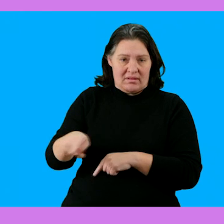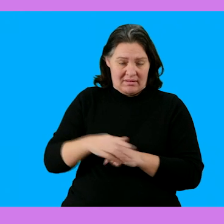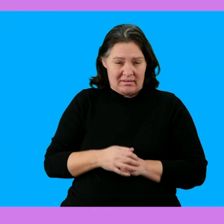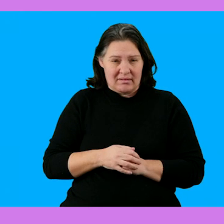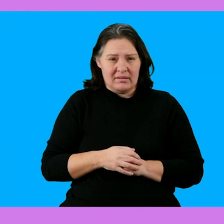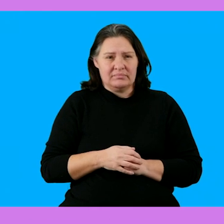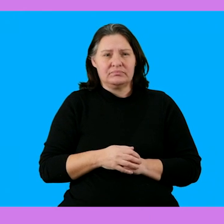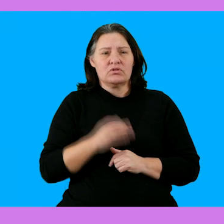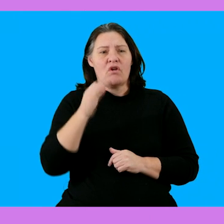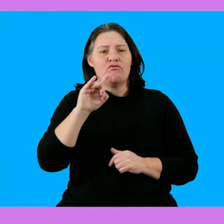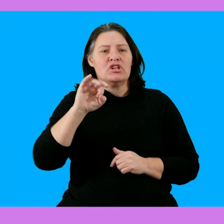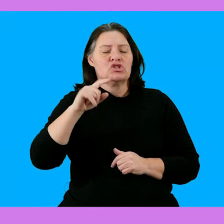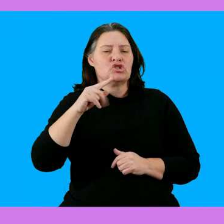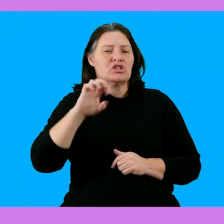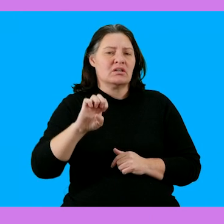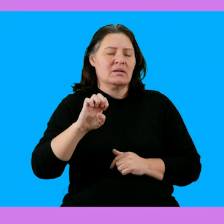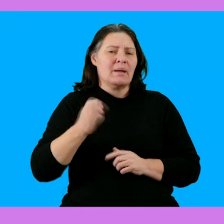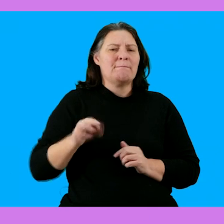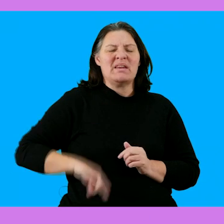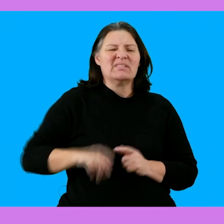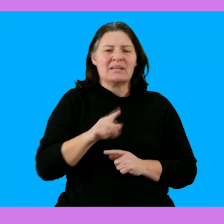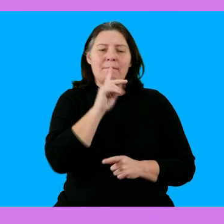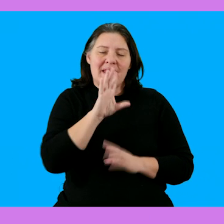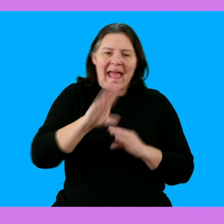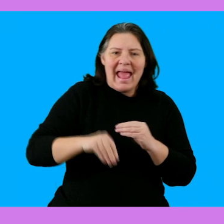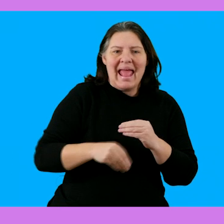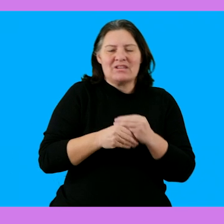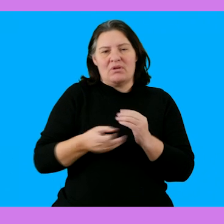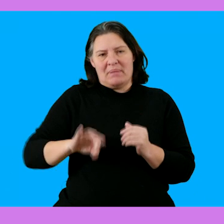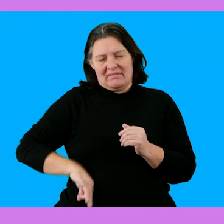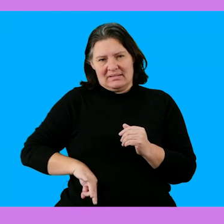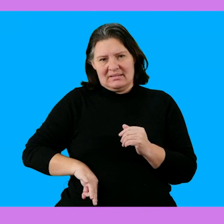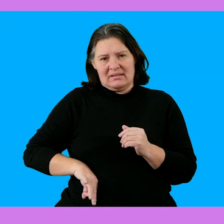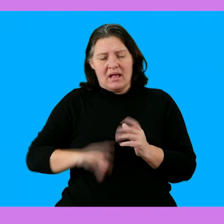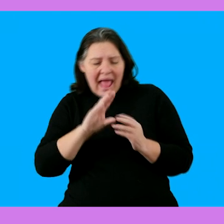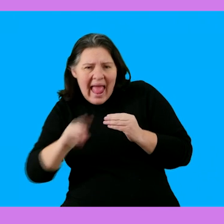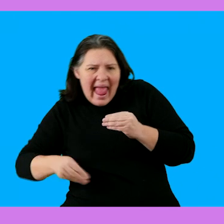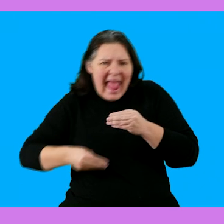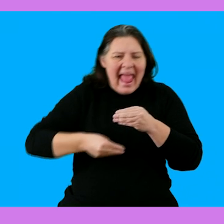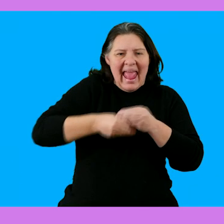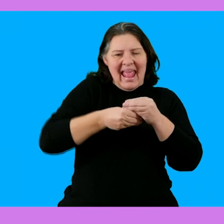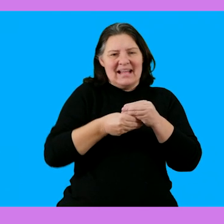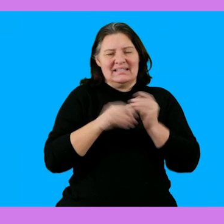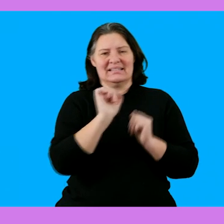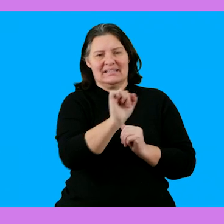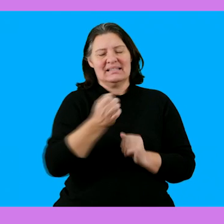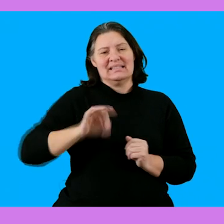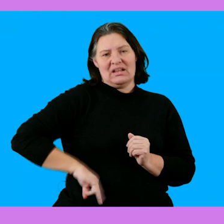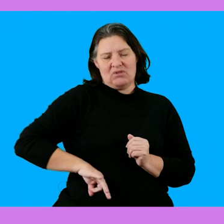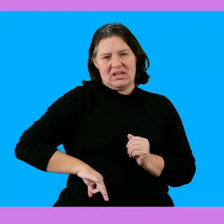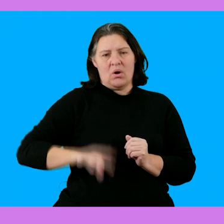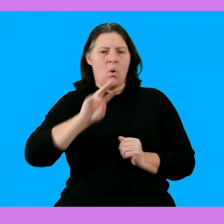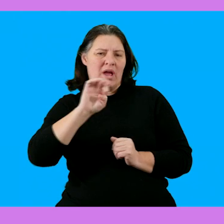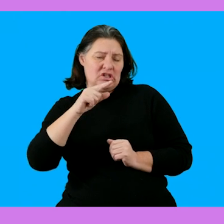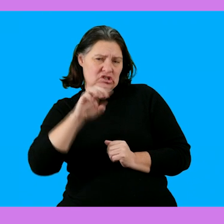What exactly is important here? It's an extra benefit supplementing, right, an employee's wage or